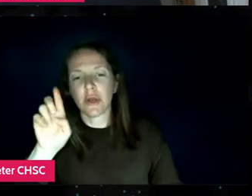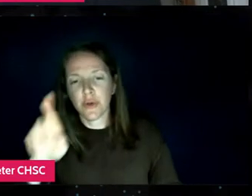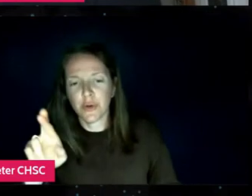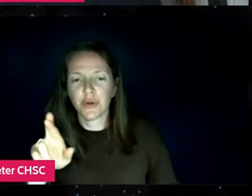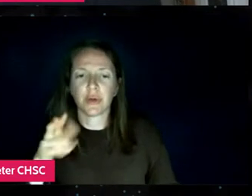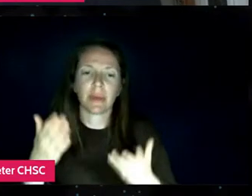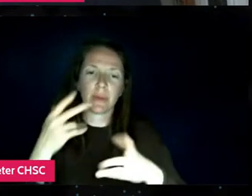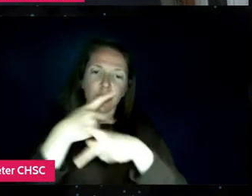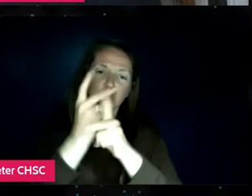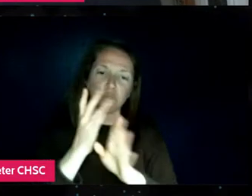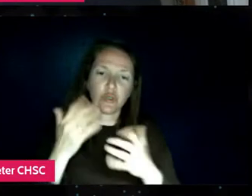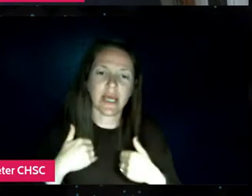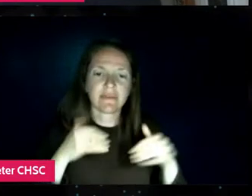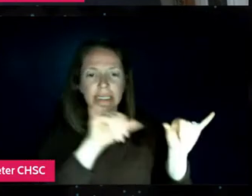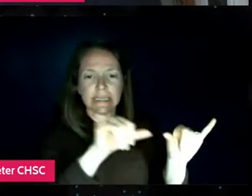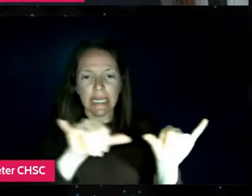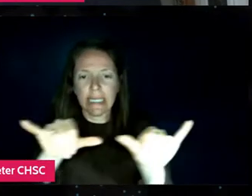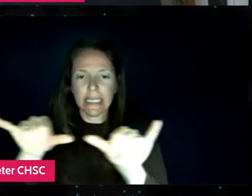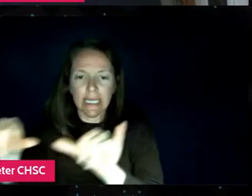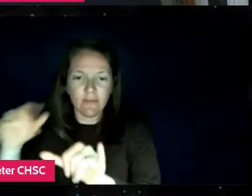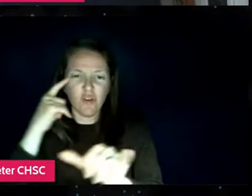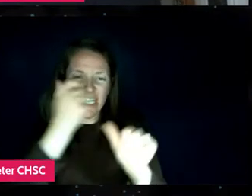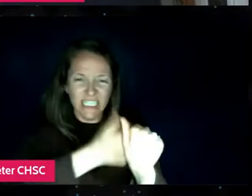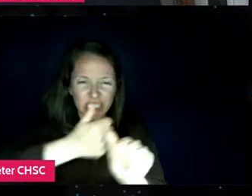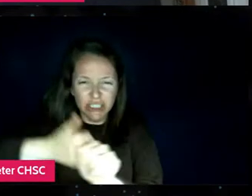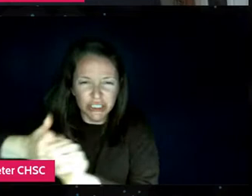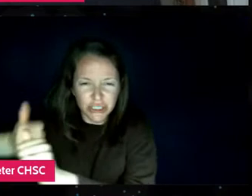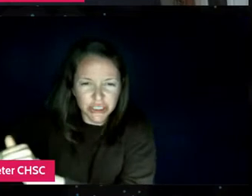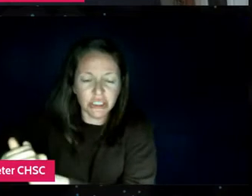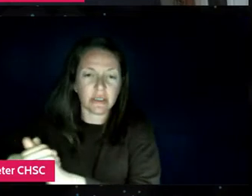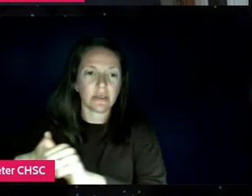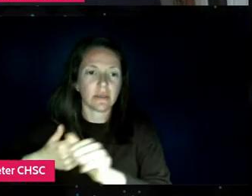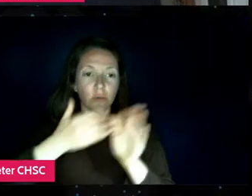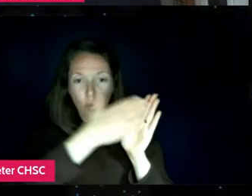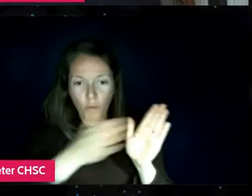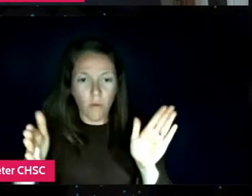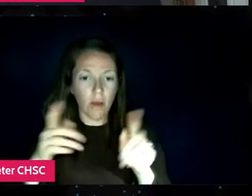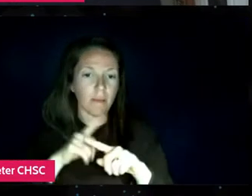have consecutive eyes, like doing the whole arc. But